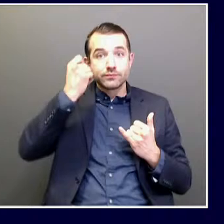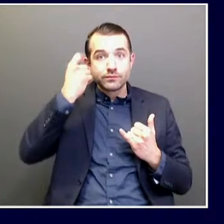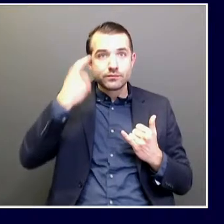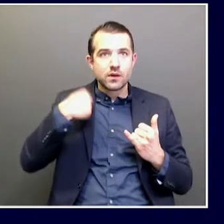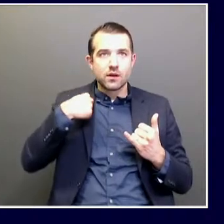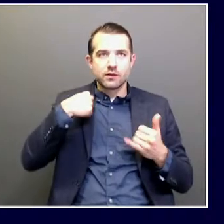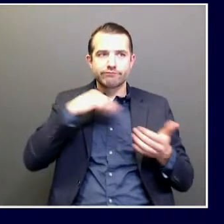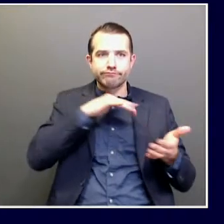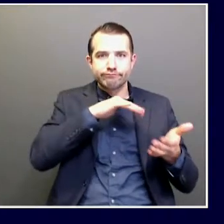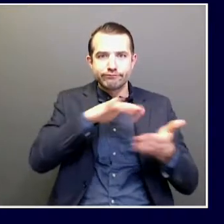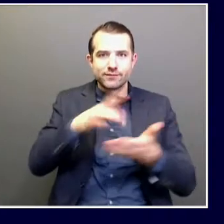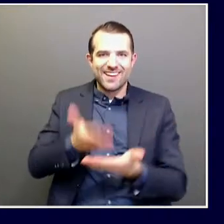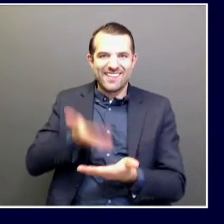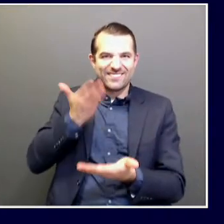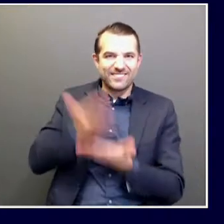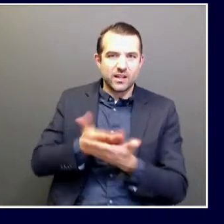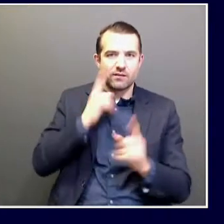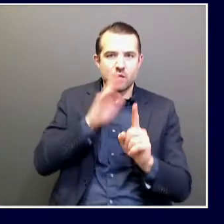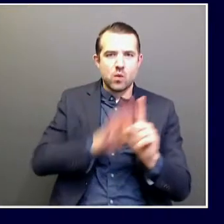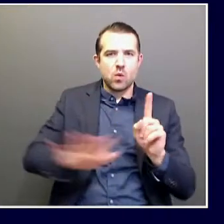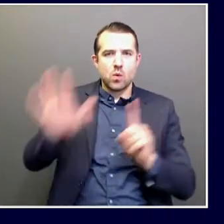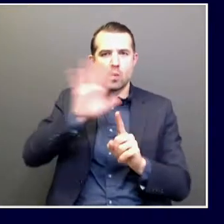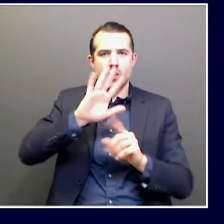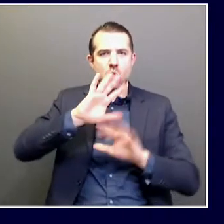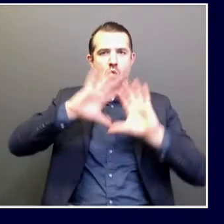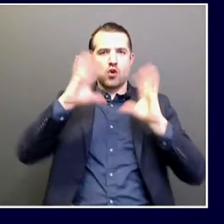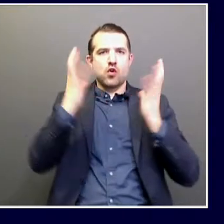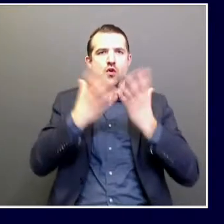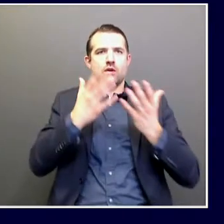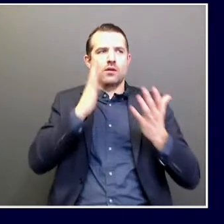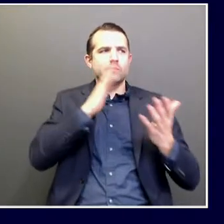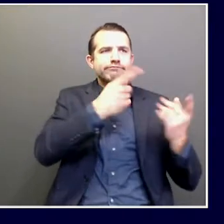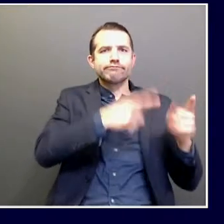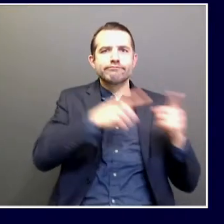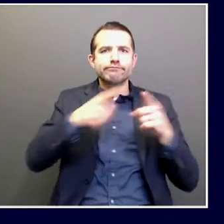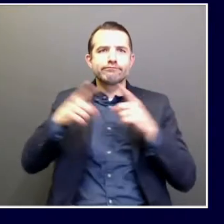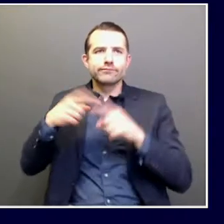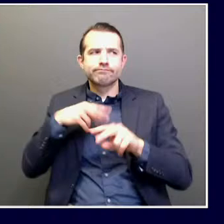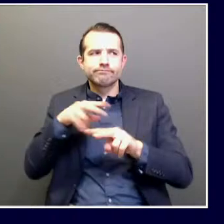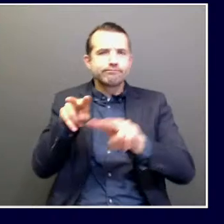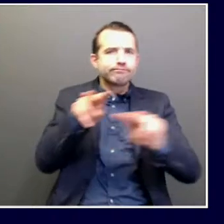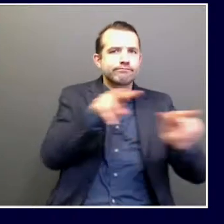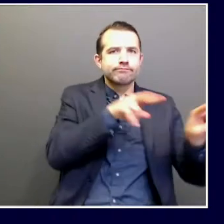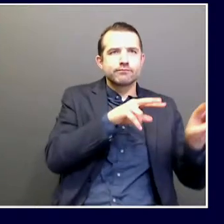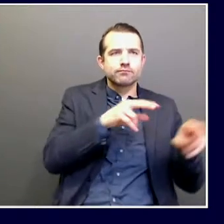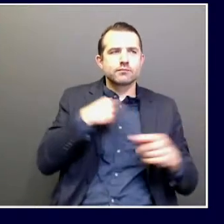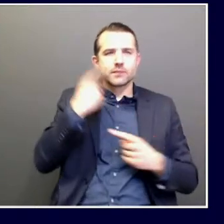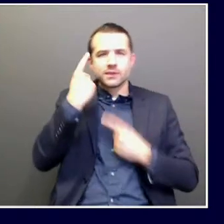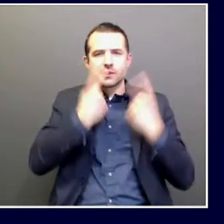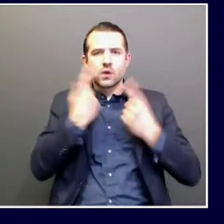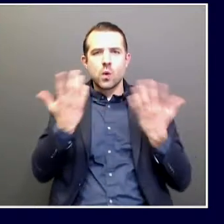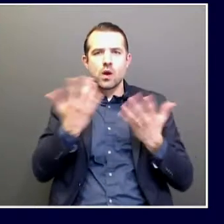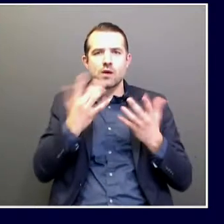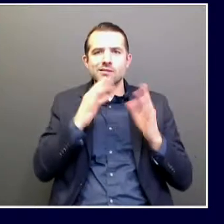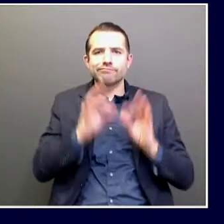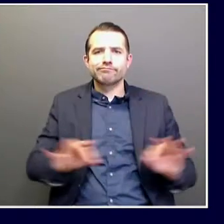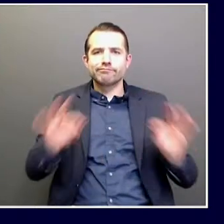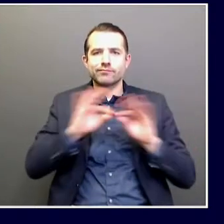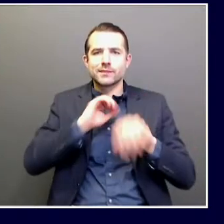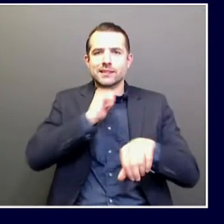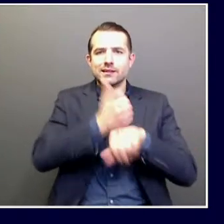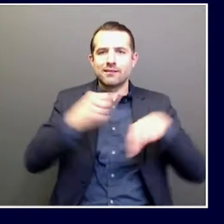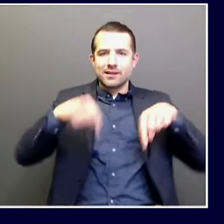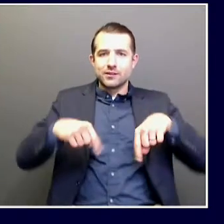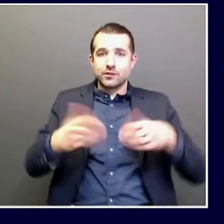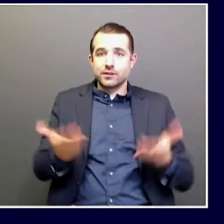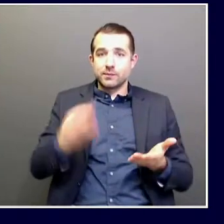that. And we do know, at least preliminarily, as Director Shah said, that vaccines appear to be effective against Omicron.